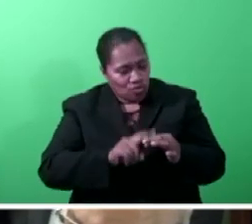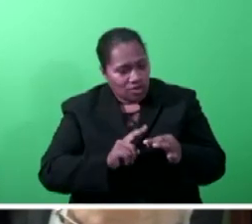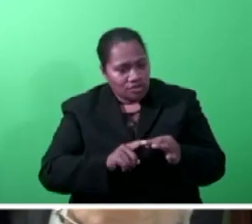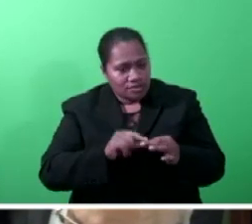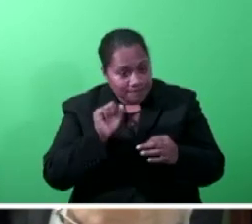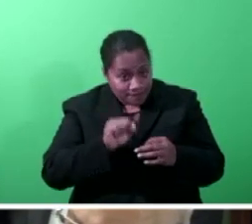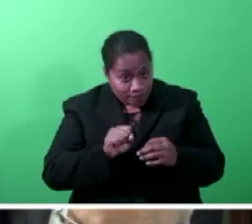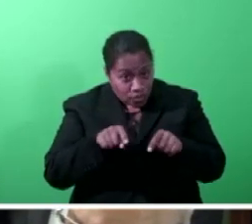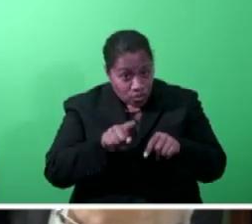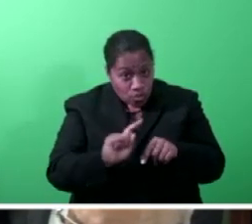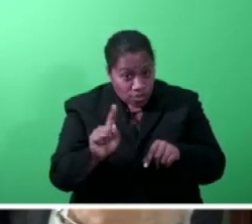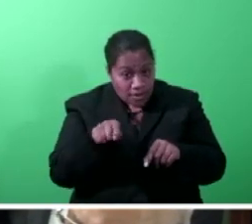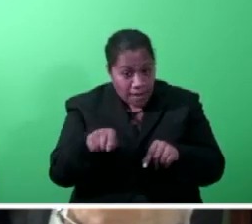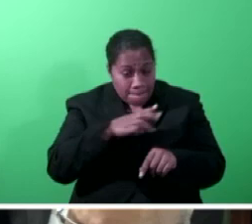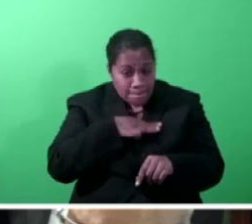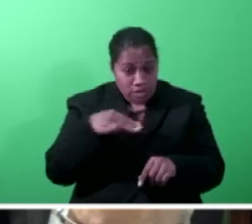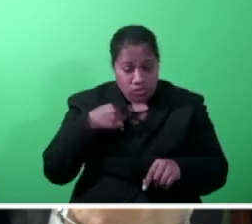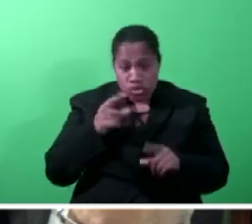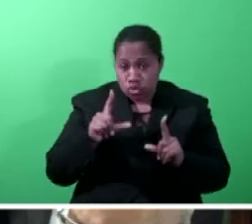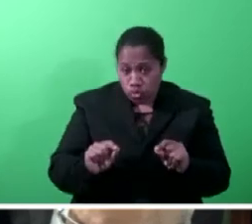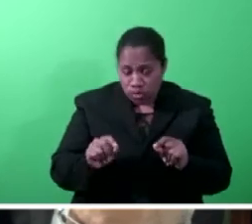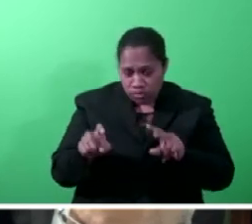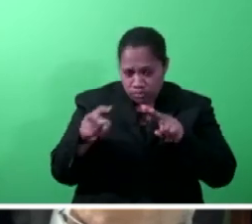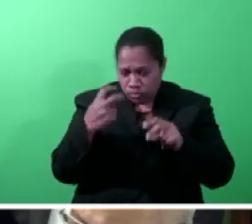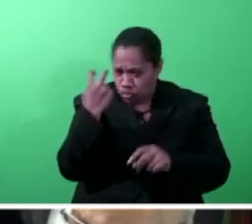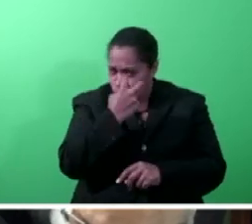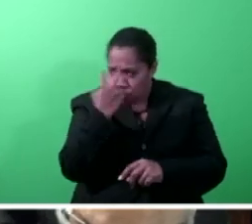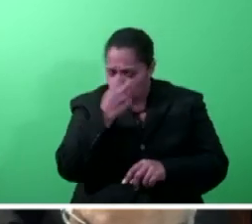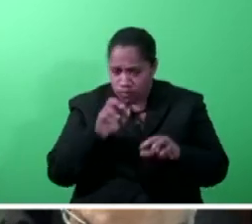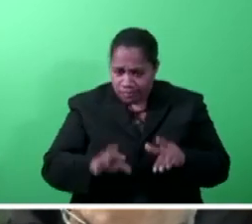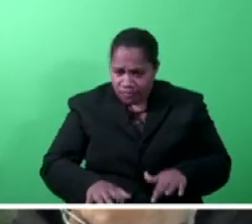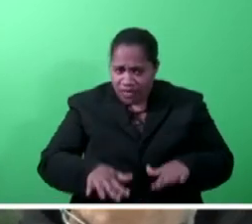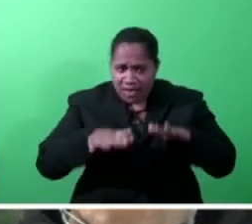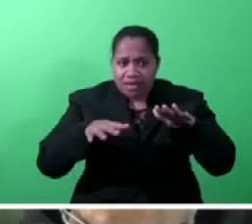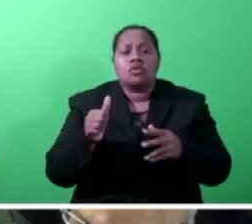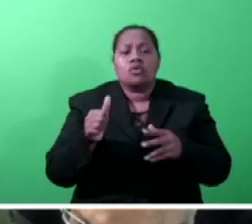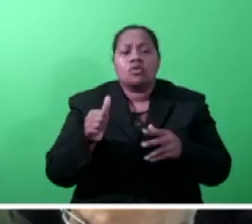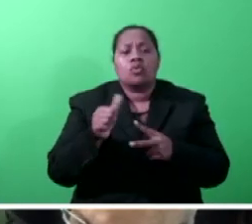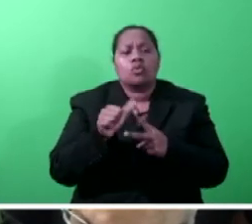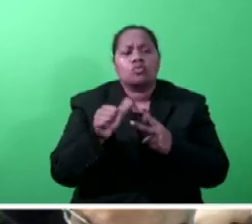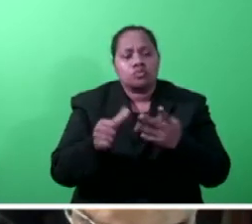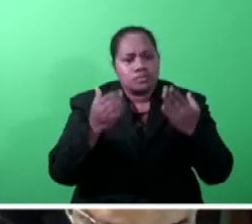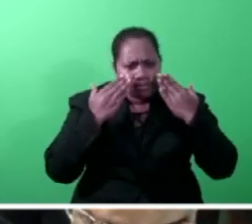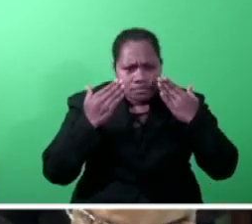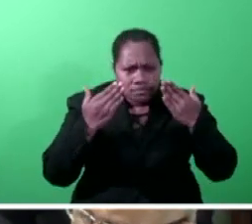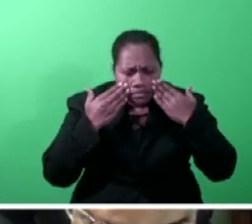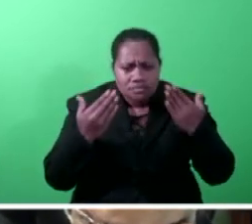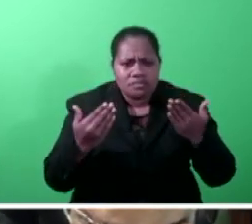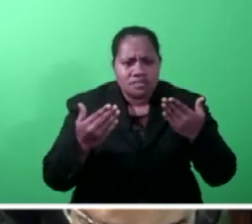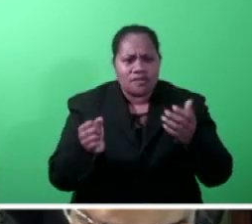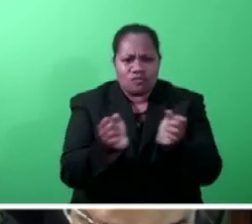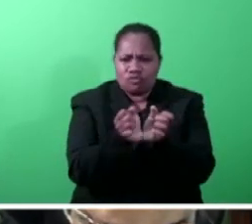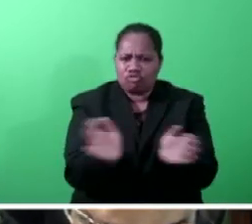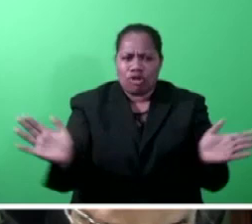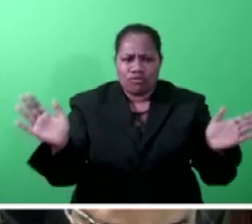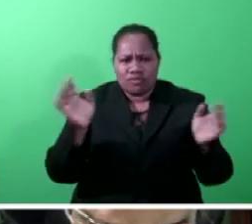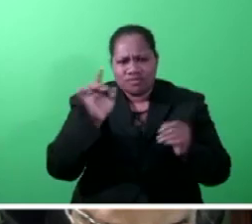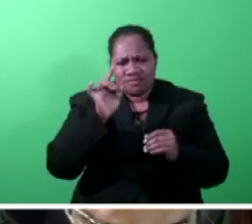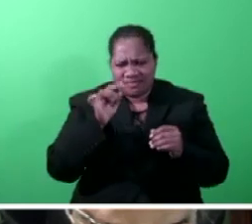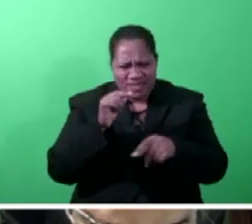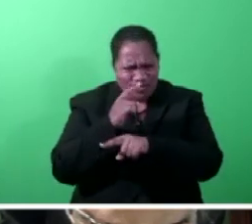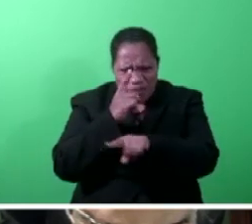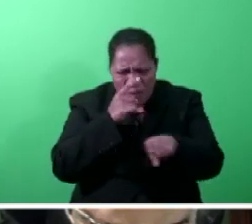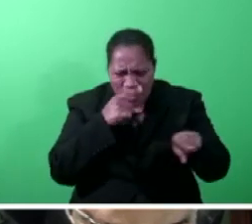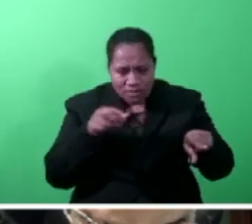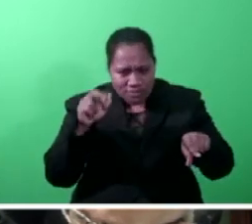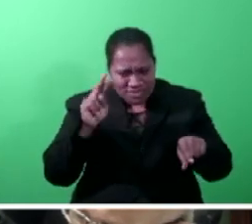is doing to monitor flooding and to raise awareness of the things that the general public need to look at. I